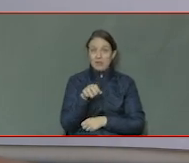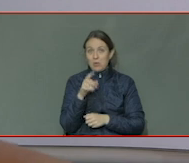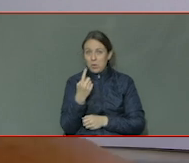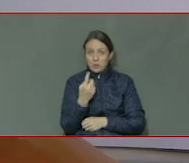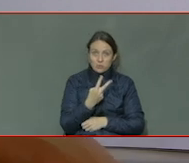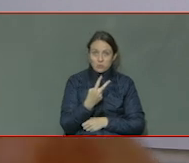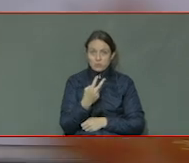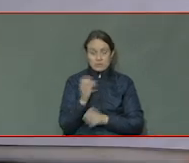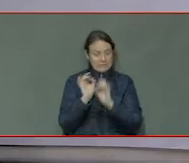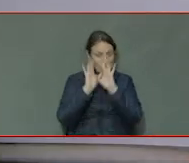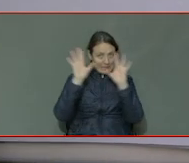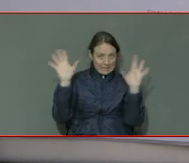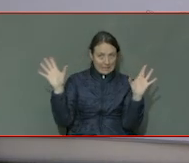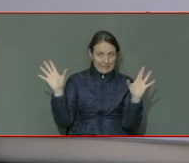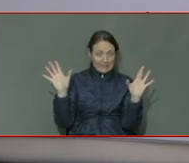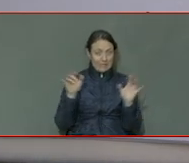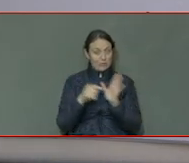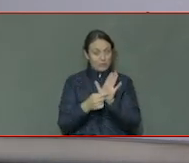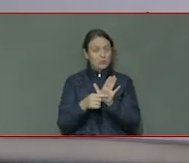It must be there.